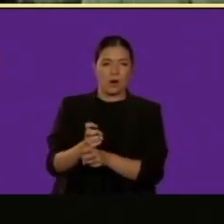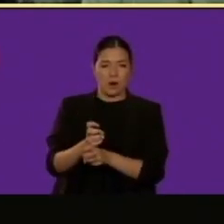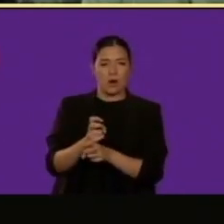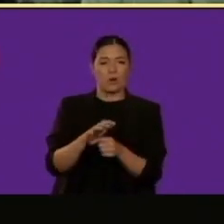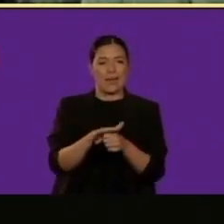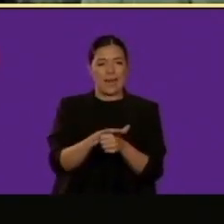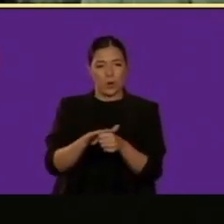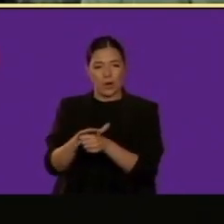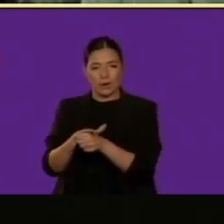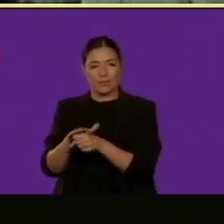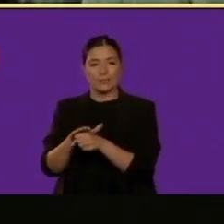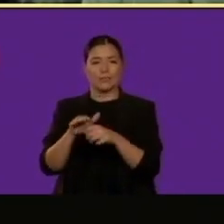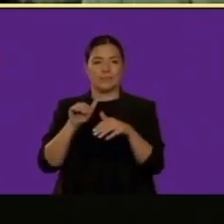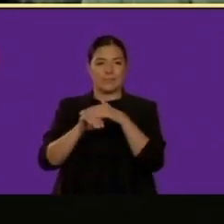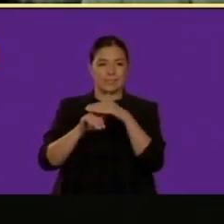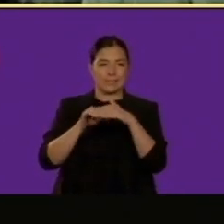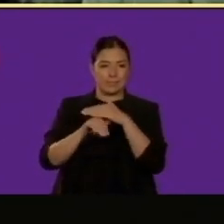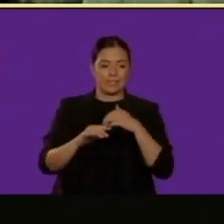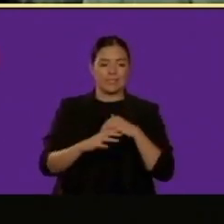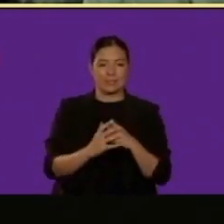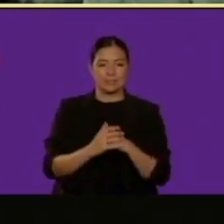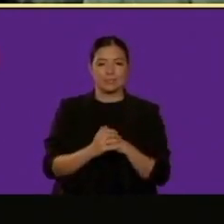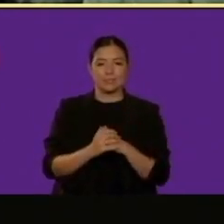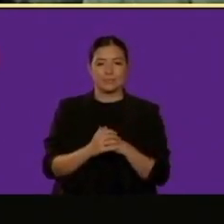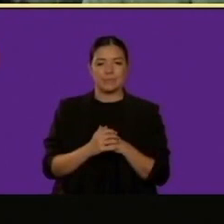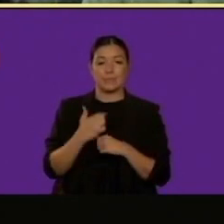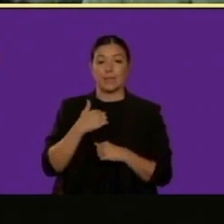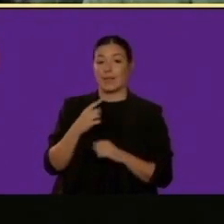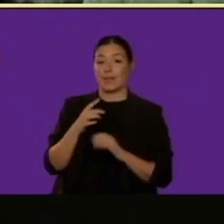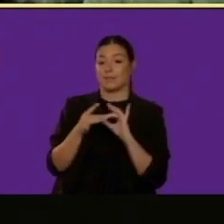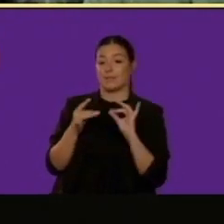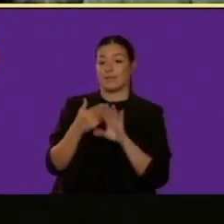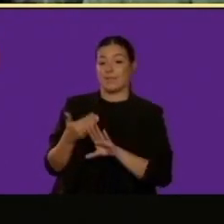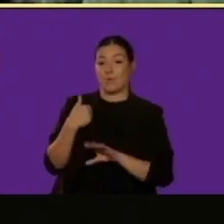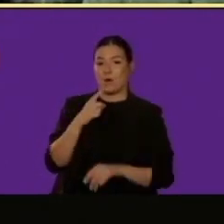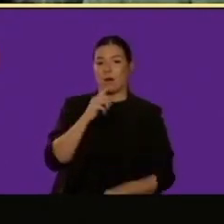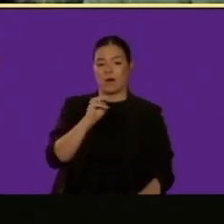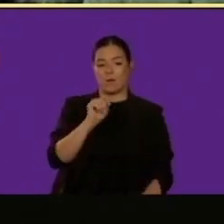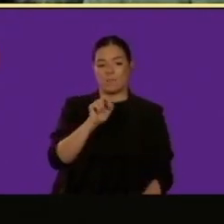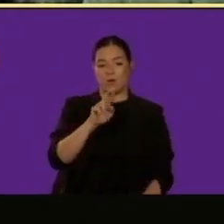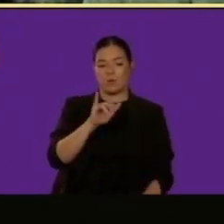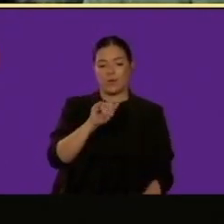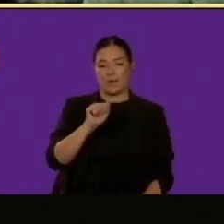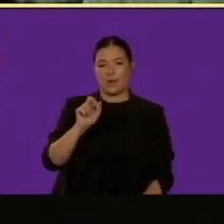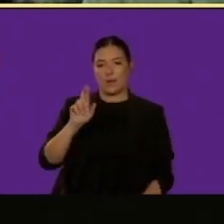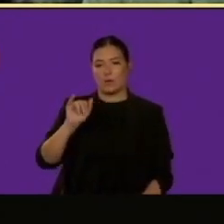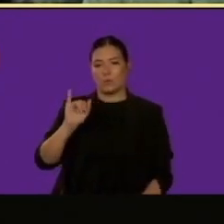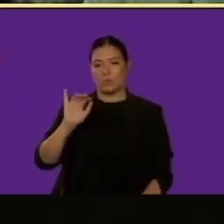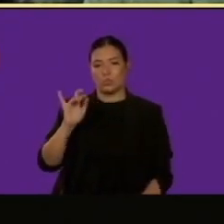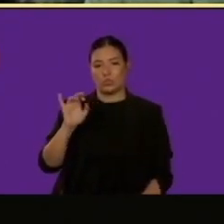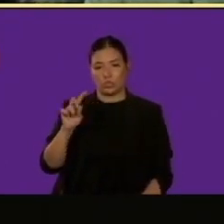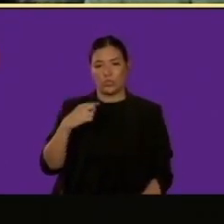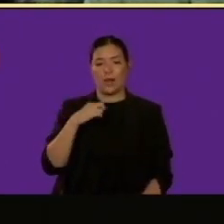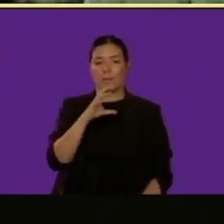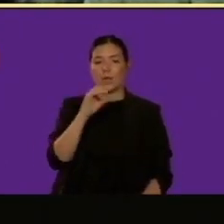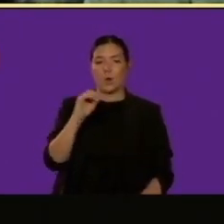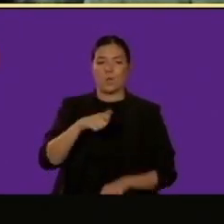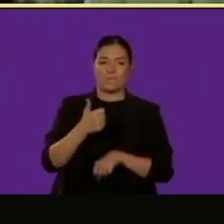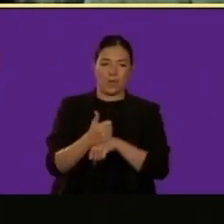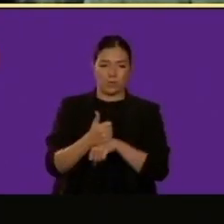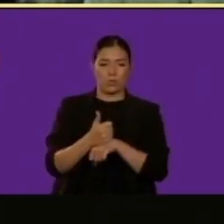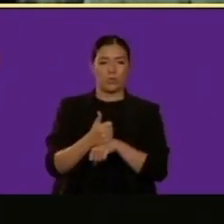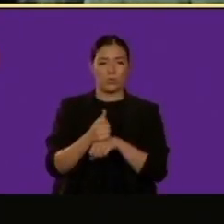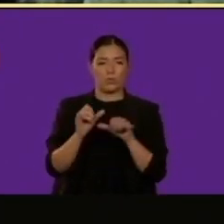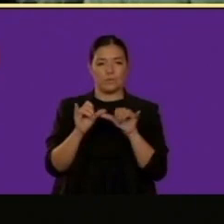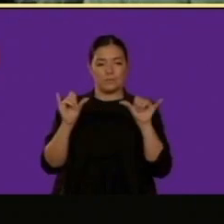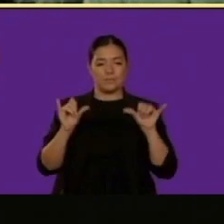economical equity por problems, motivos de digital género, problem because of brecha gender, digital en and personas also con digital gap discapacidad. because of people with